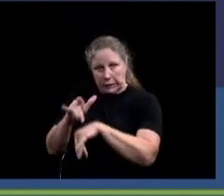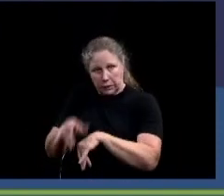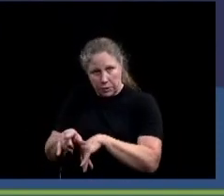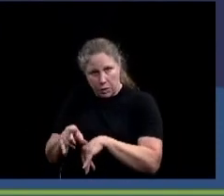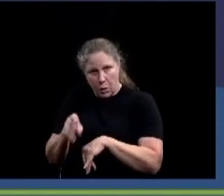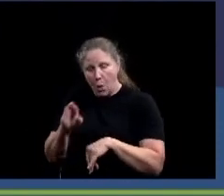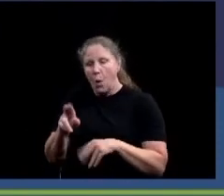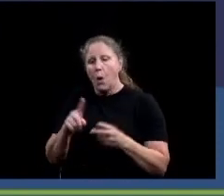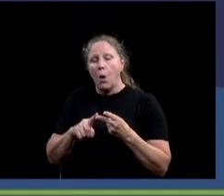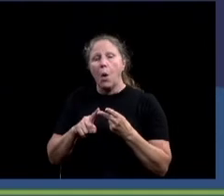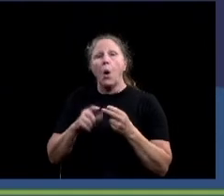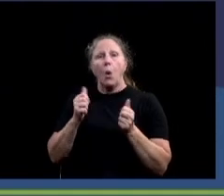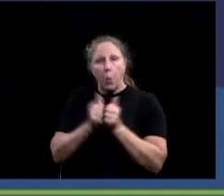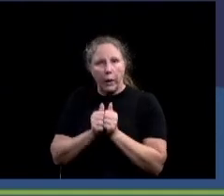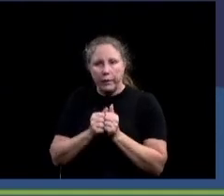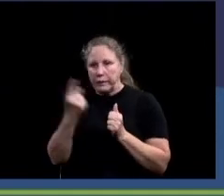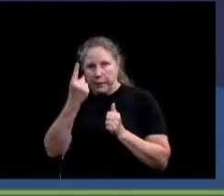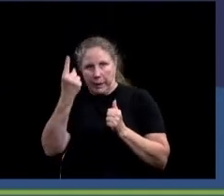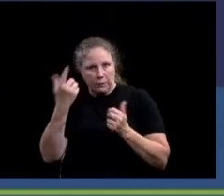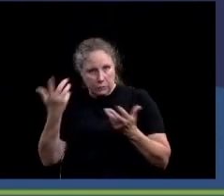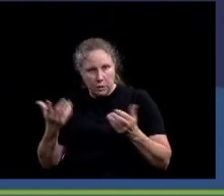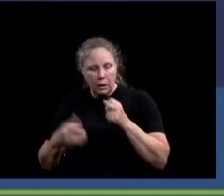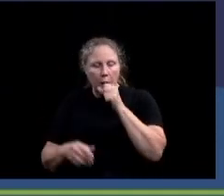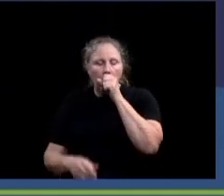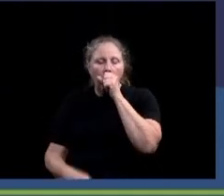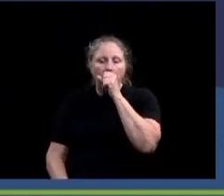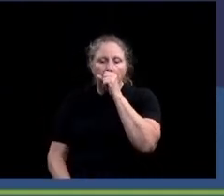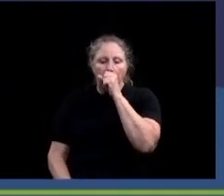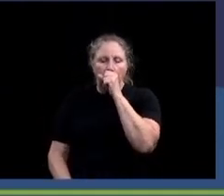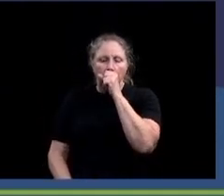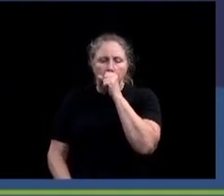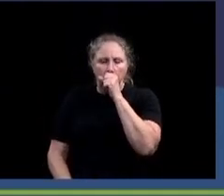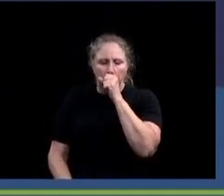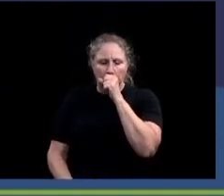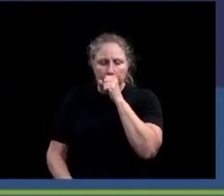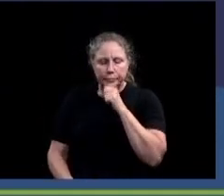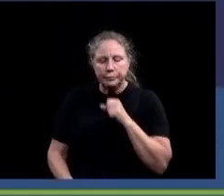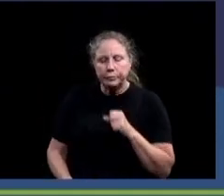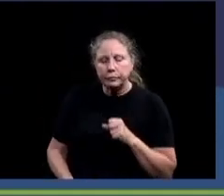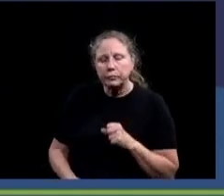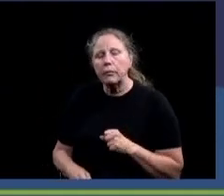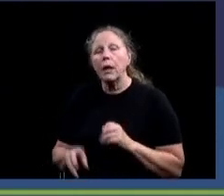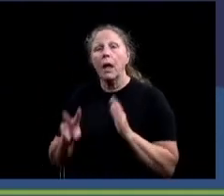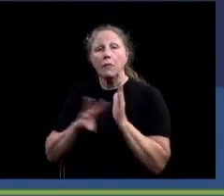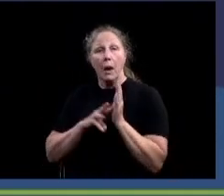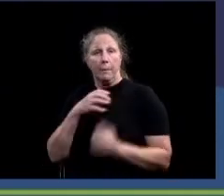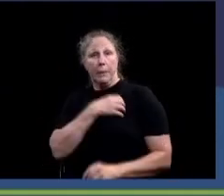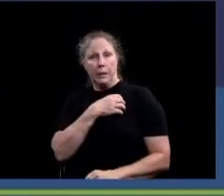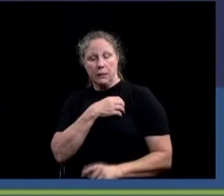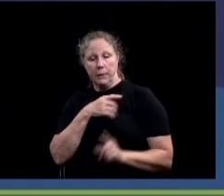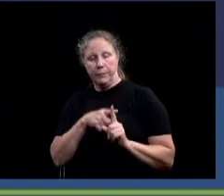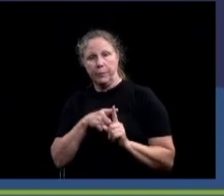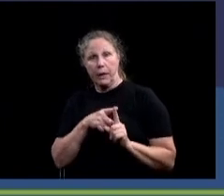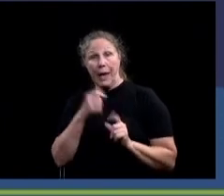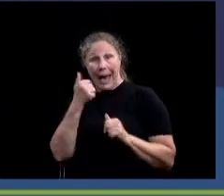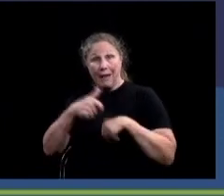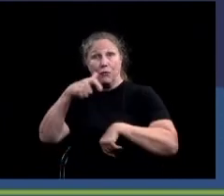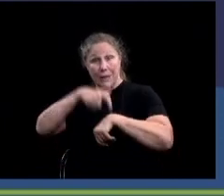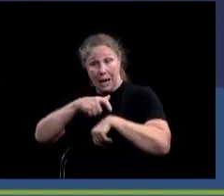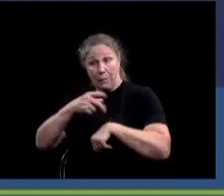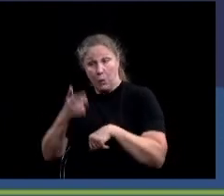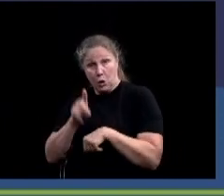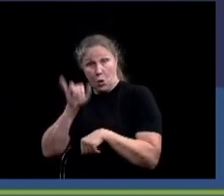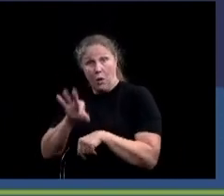And so at the Waco Police Department, employees must document the following on a non-lethal force